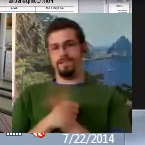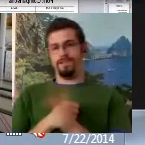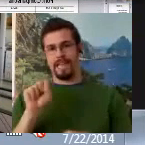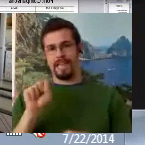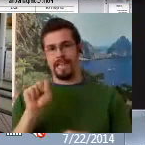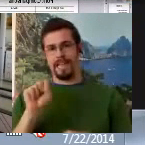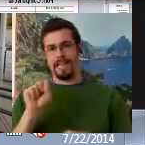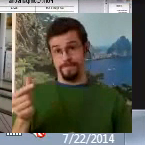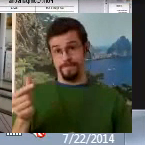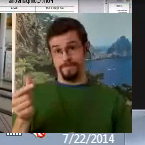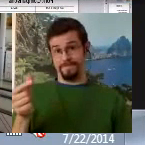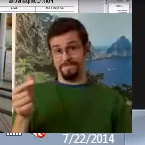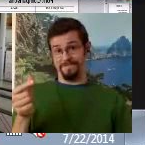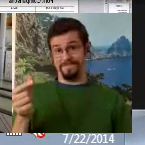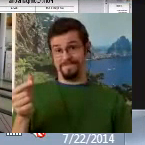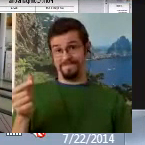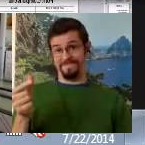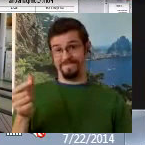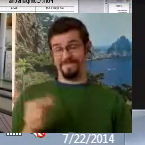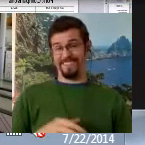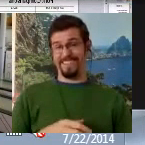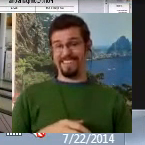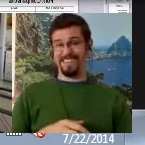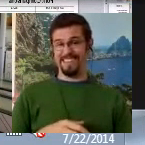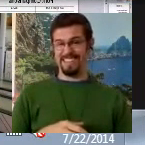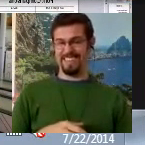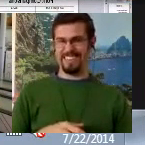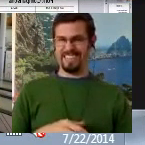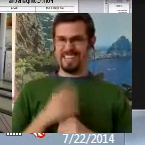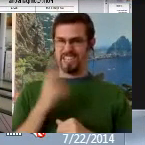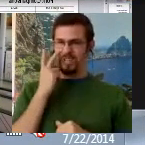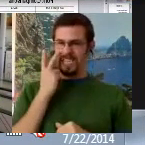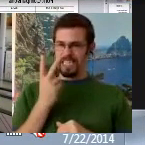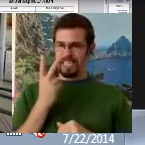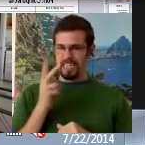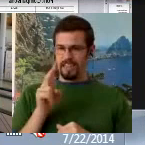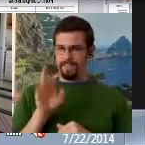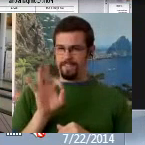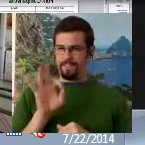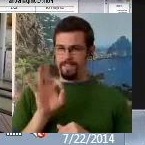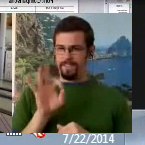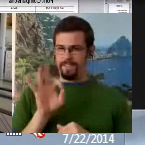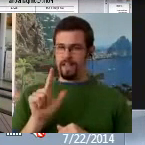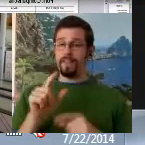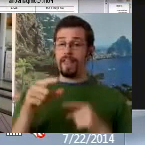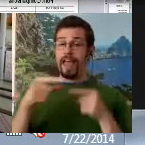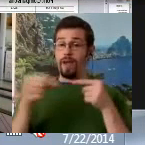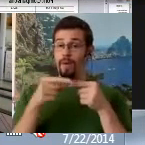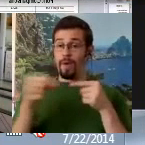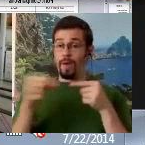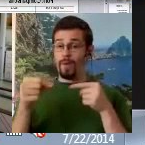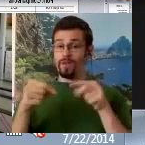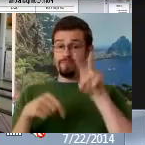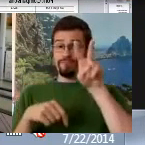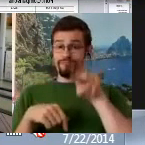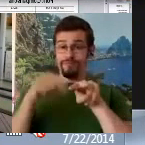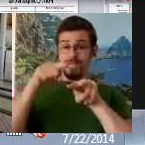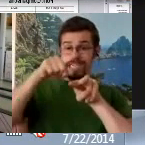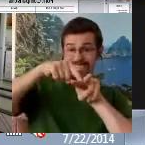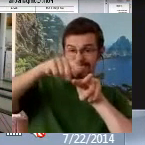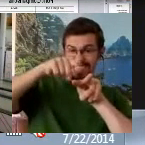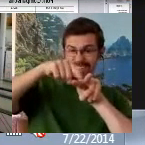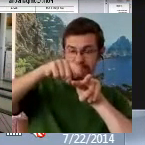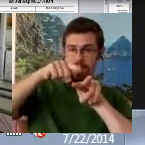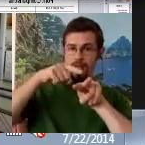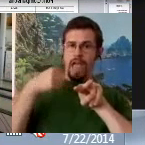SVG. Now, here's one of those fill issues. If you look at the tails of the arrows, you'll see that in the TrueType font they're